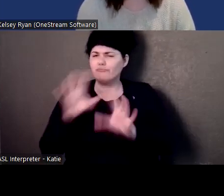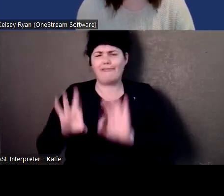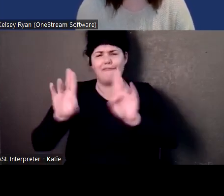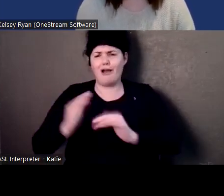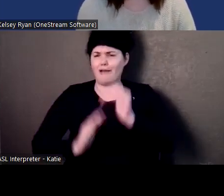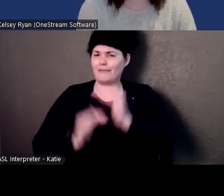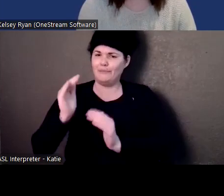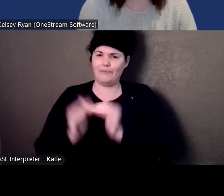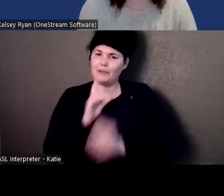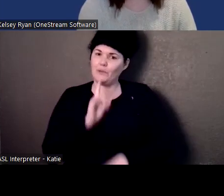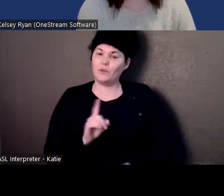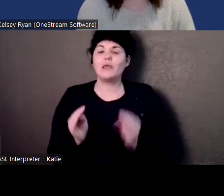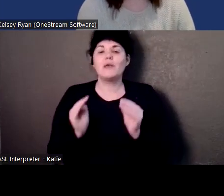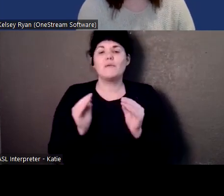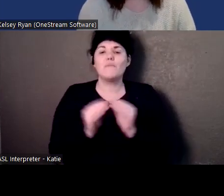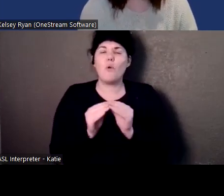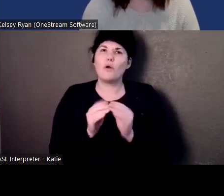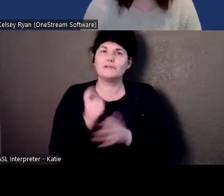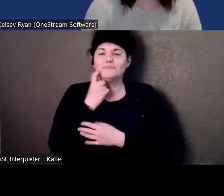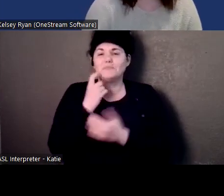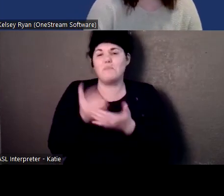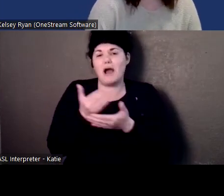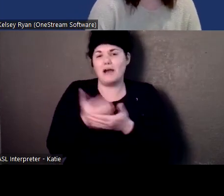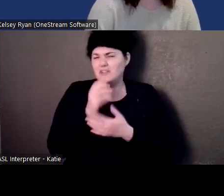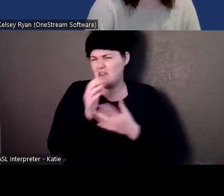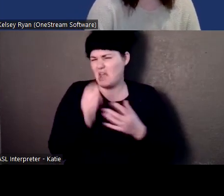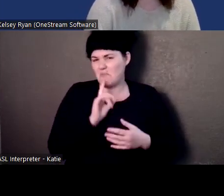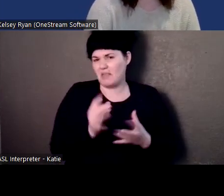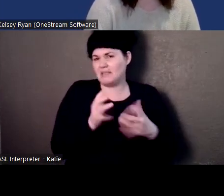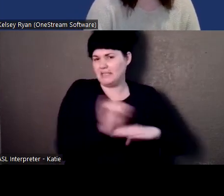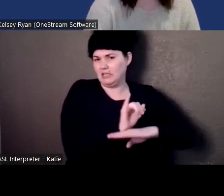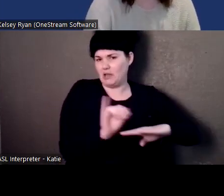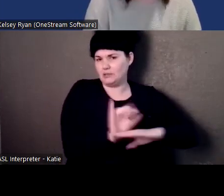more modern than industrial, as you saw in the video. And then that brings